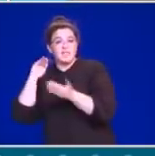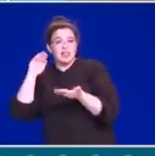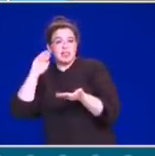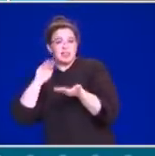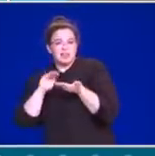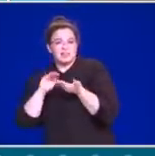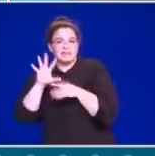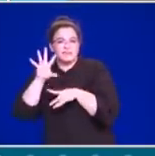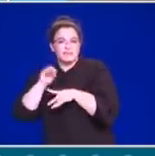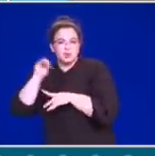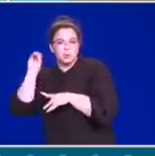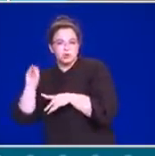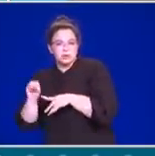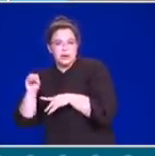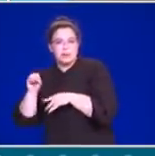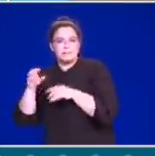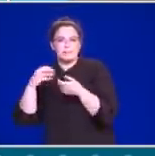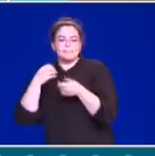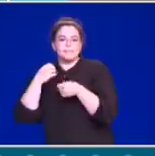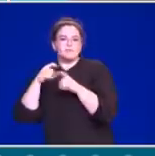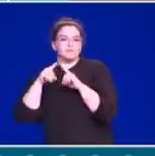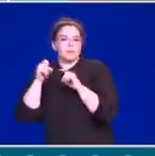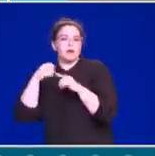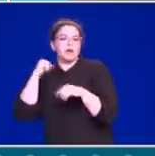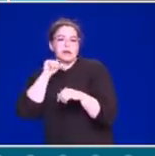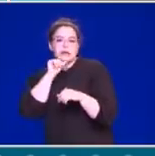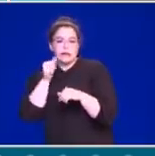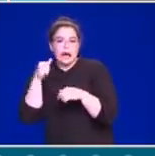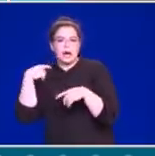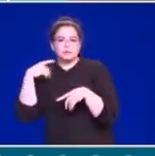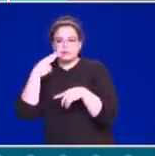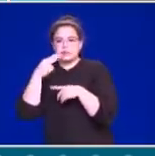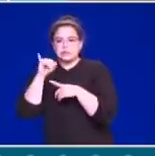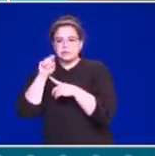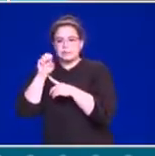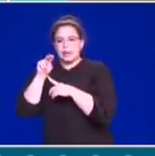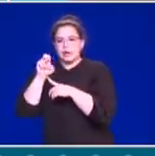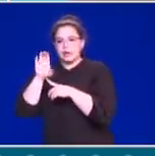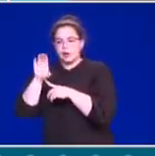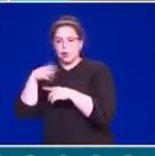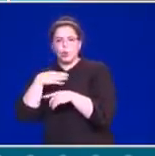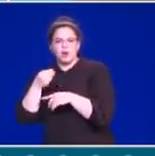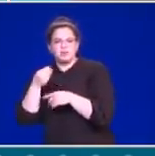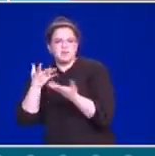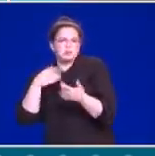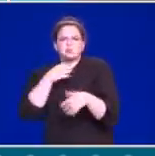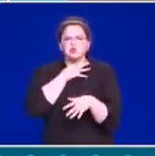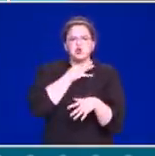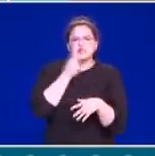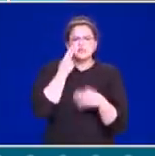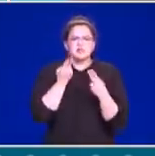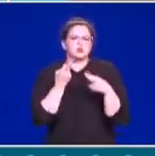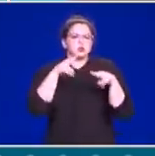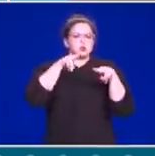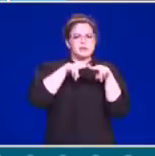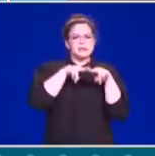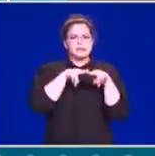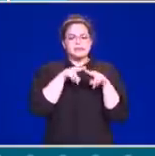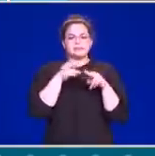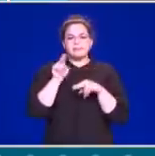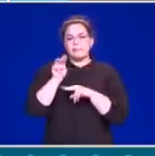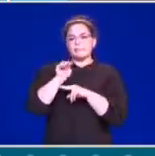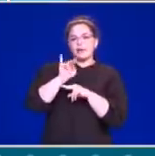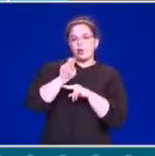than 50% of their population made up of non-Hispanic white, kind of looking to see the increase in majority minority counties as